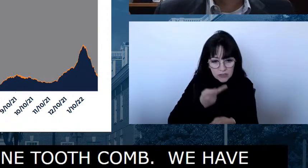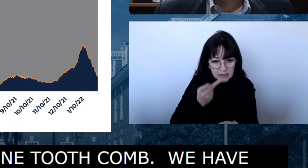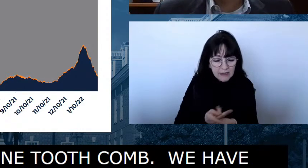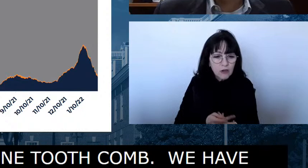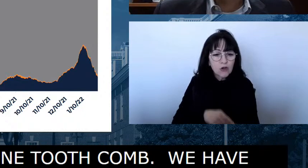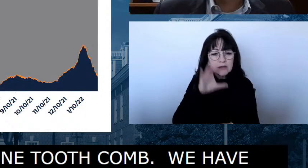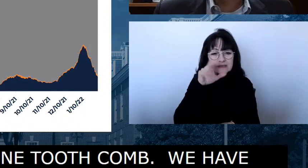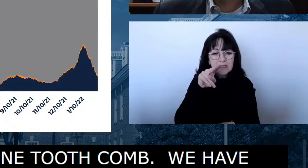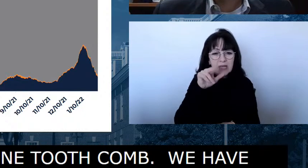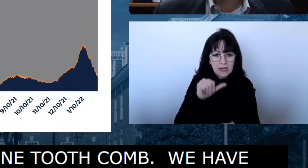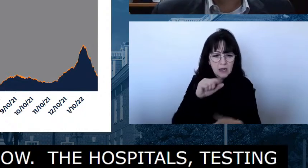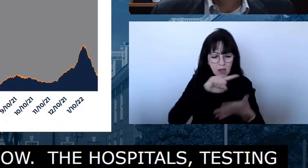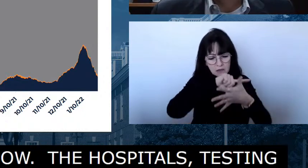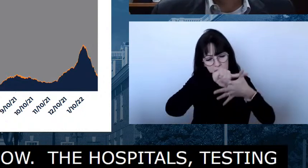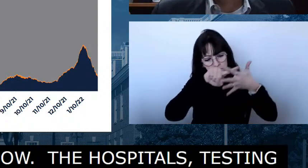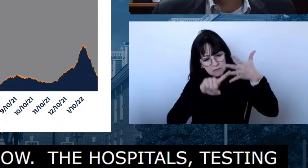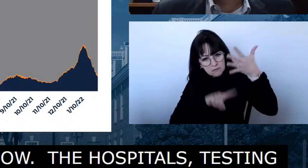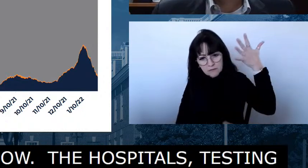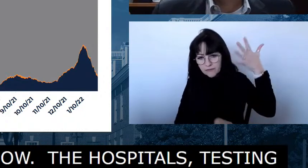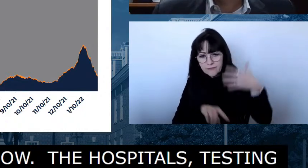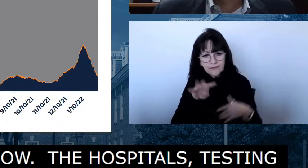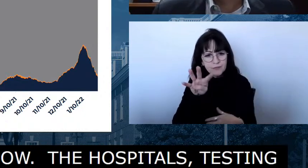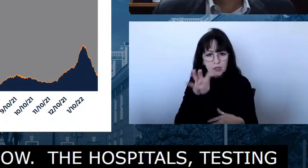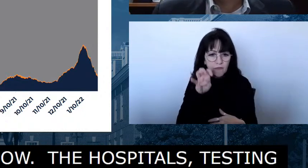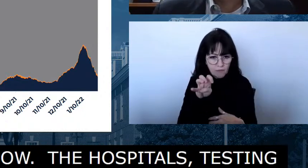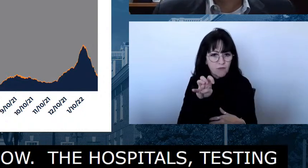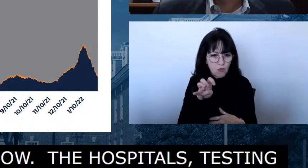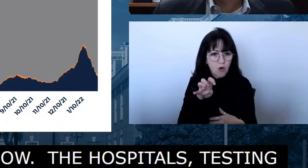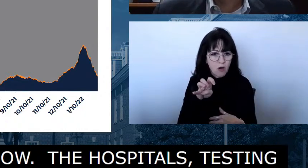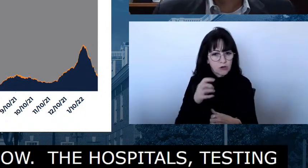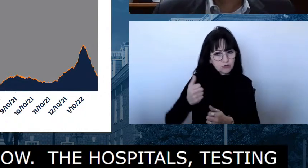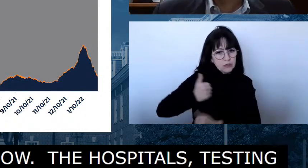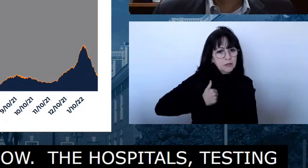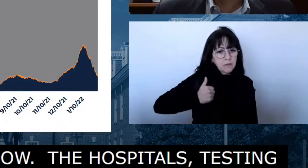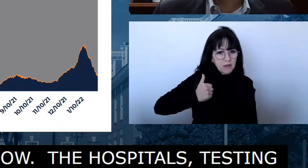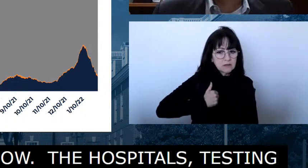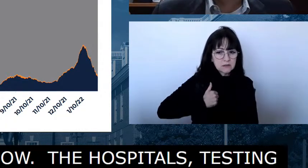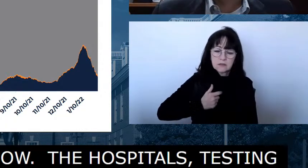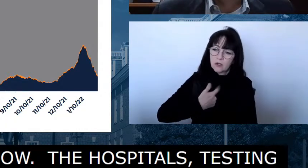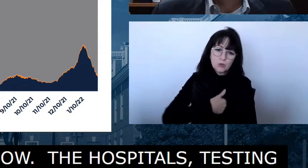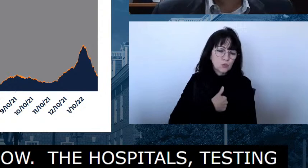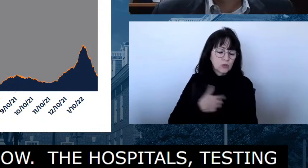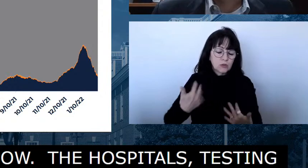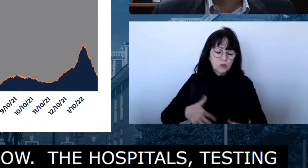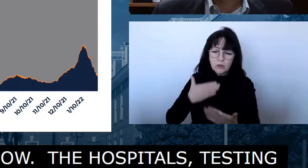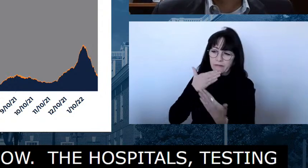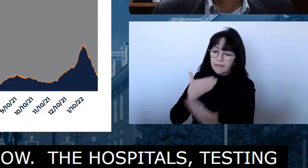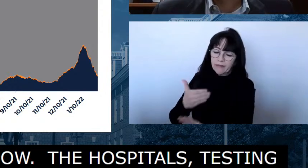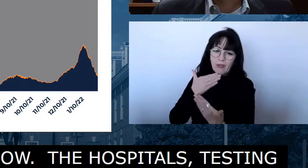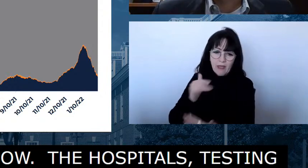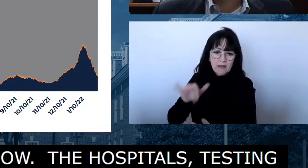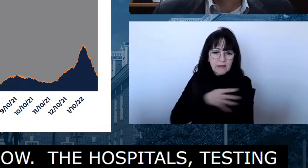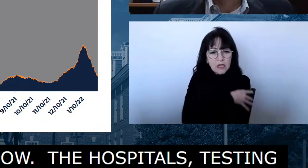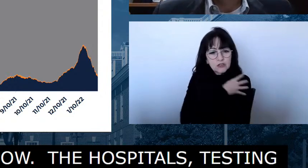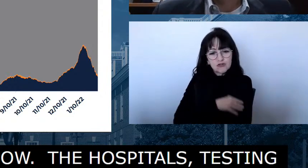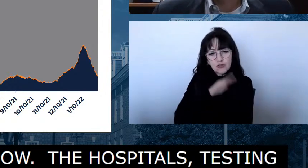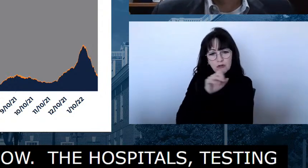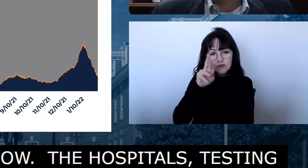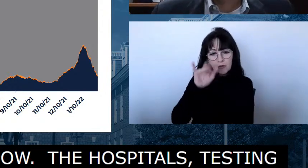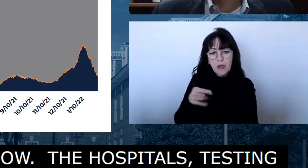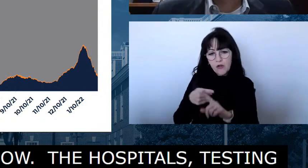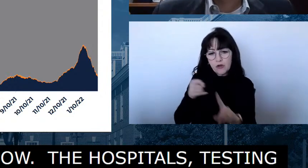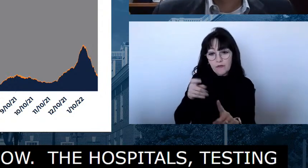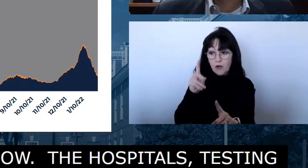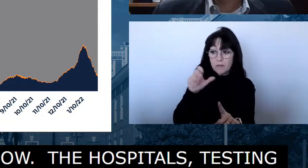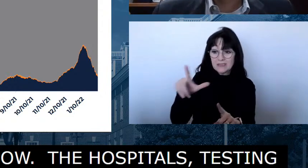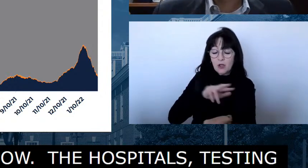a pool of enthusiasm and talent that we tapped into here, and can't thank General Barry and his team as much as we can. So with that,